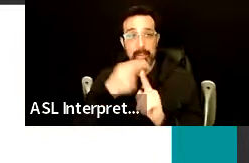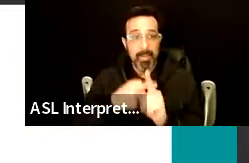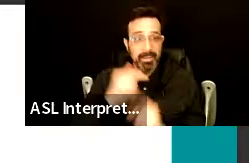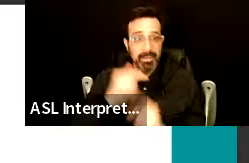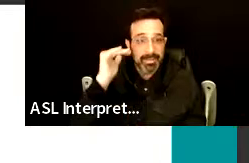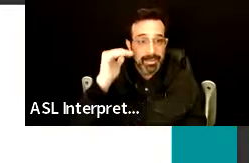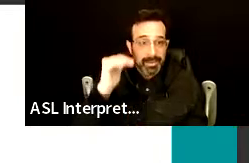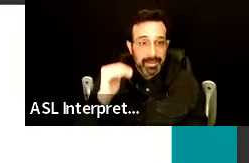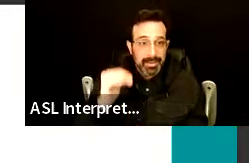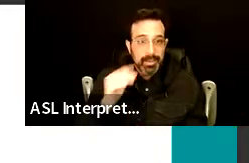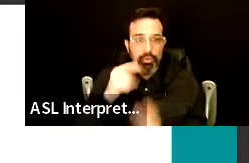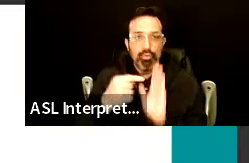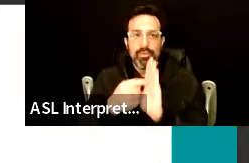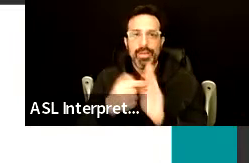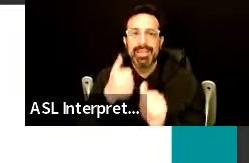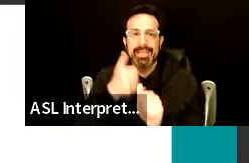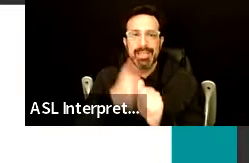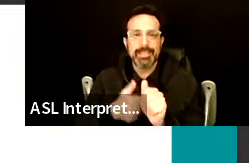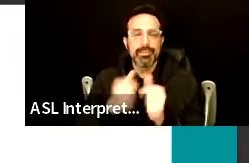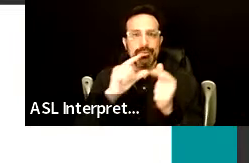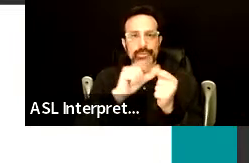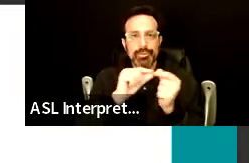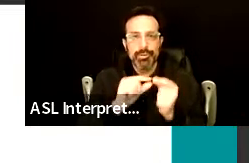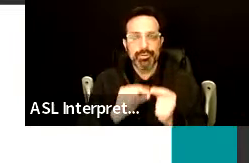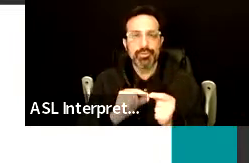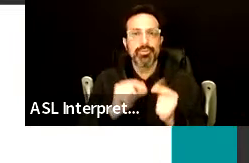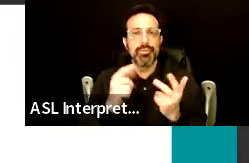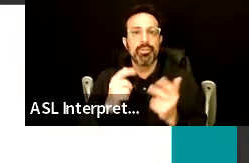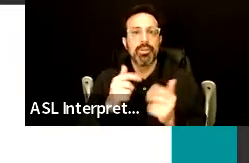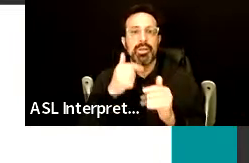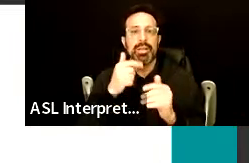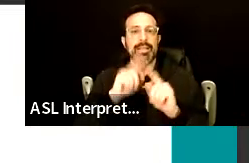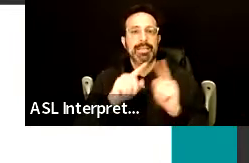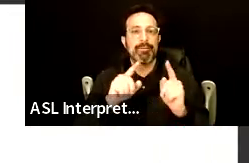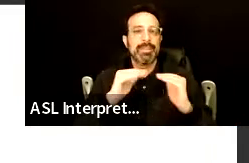those touch points where we will come back for the different stages under each category.